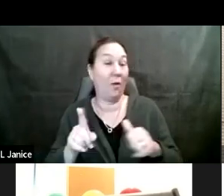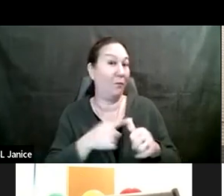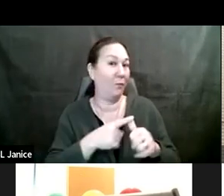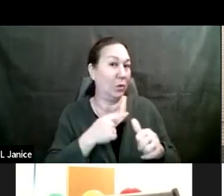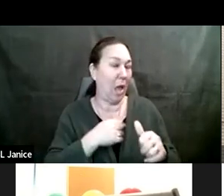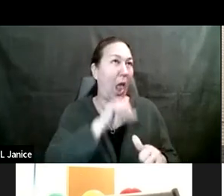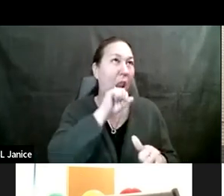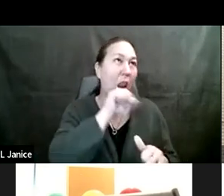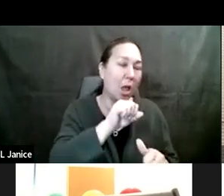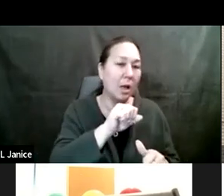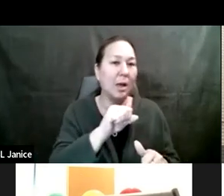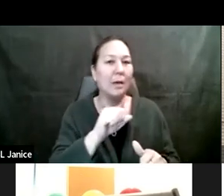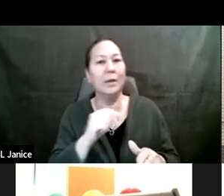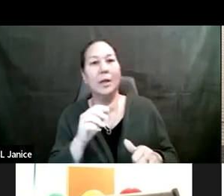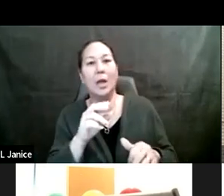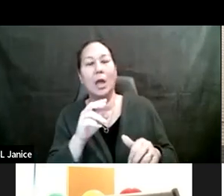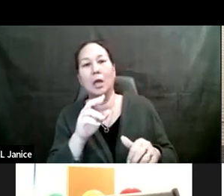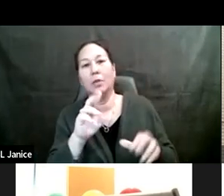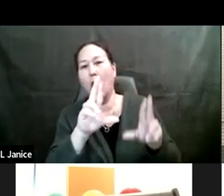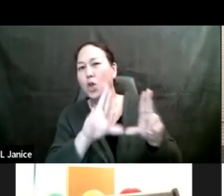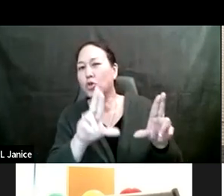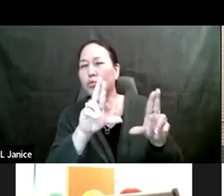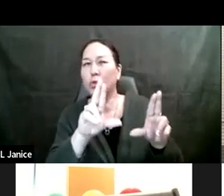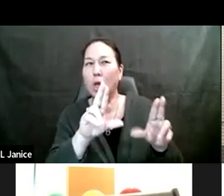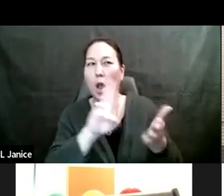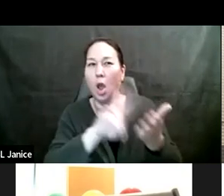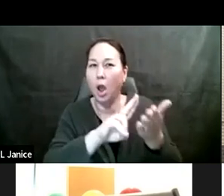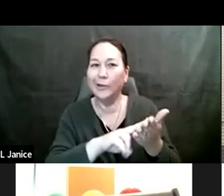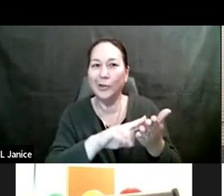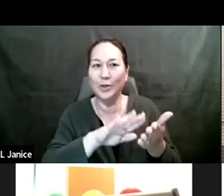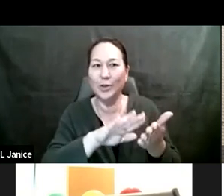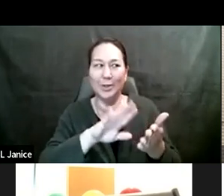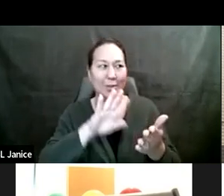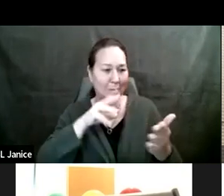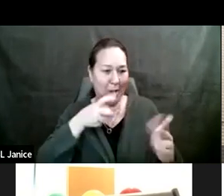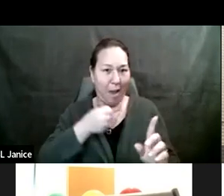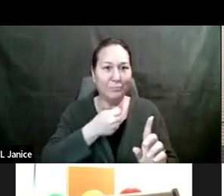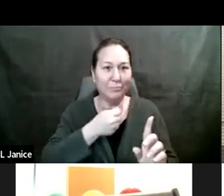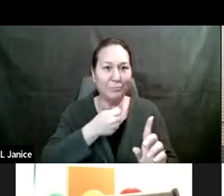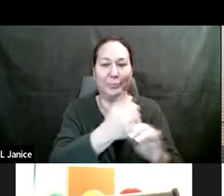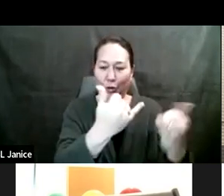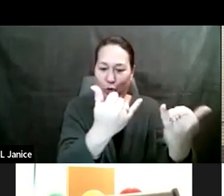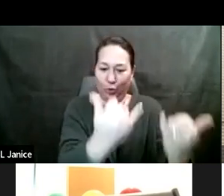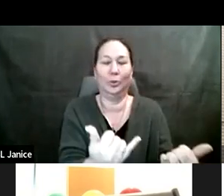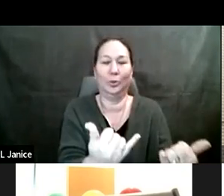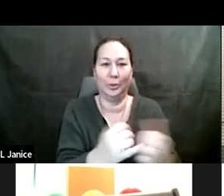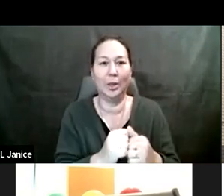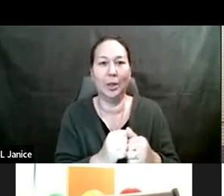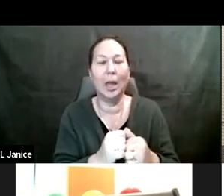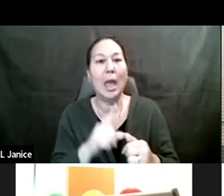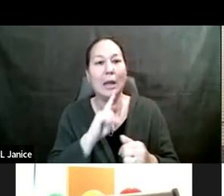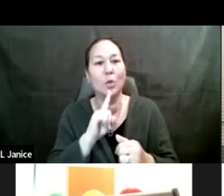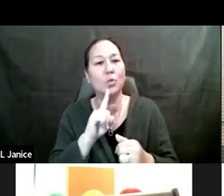idea that it brings our Union contracts to be current um it does signal priority areas of the district